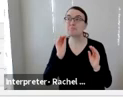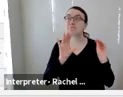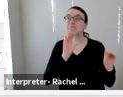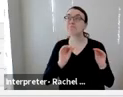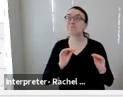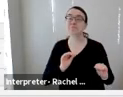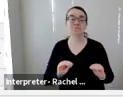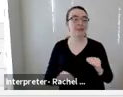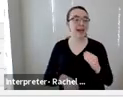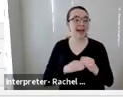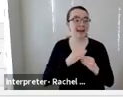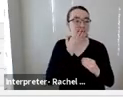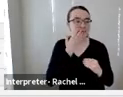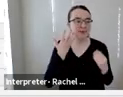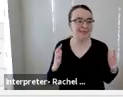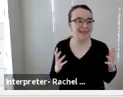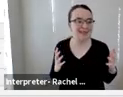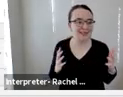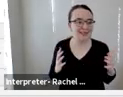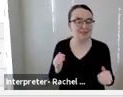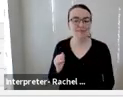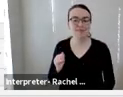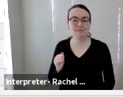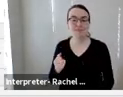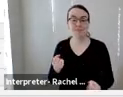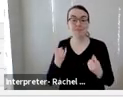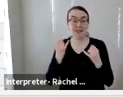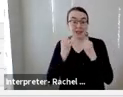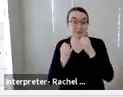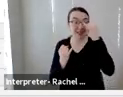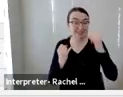color. The lines are what